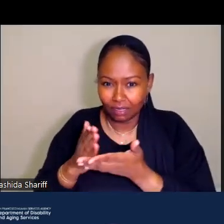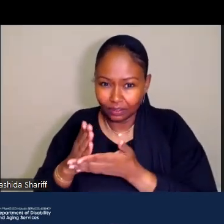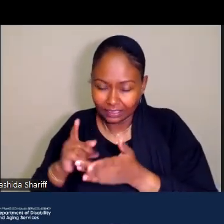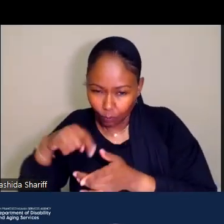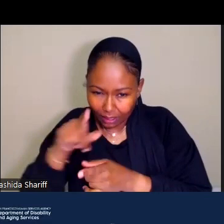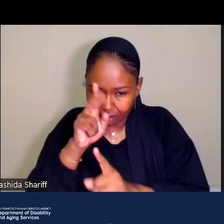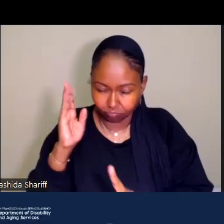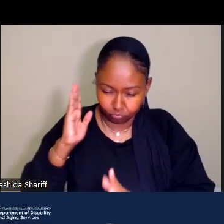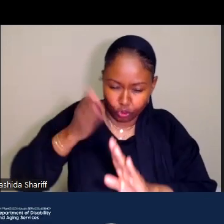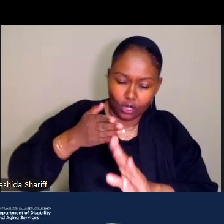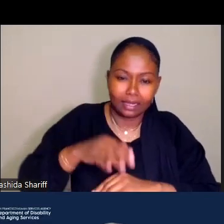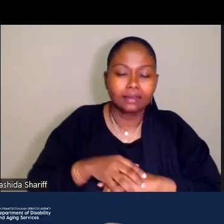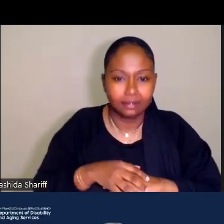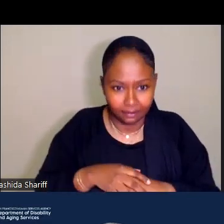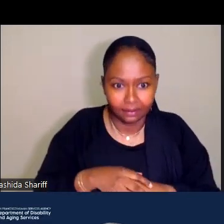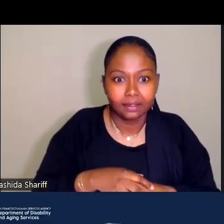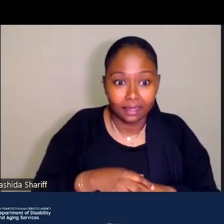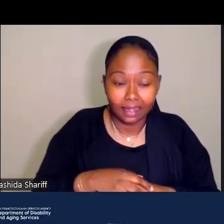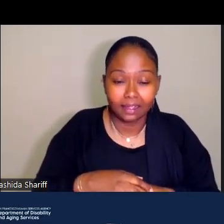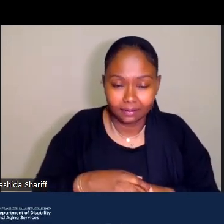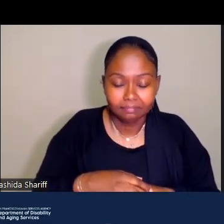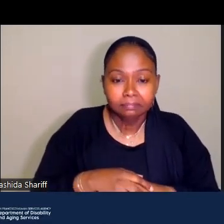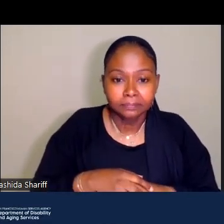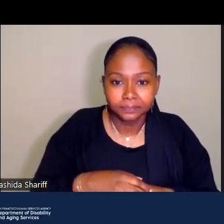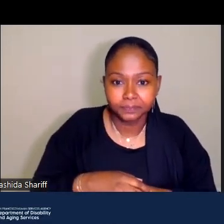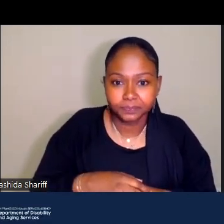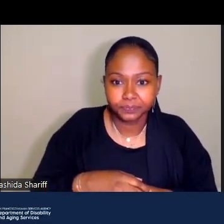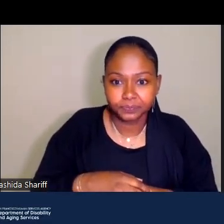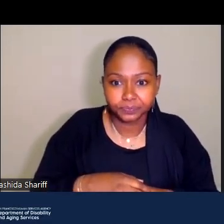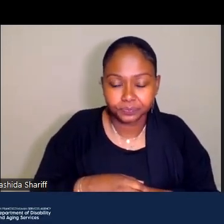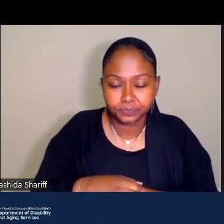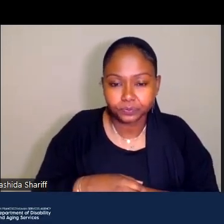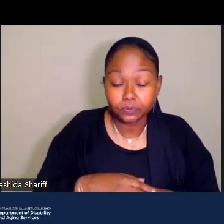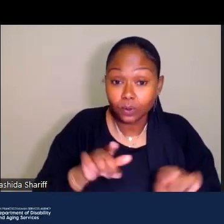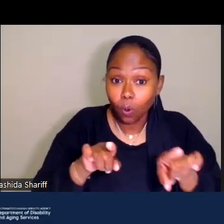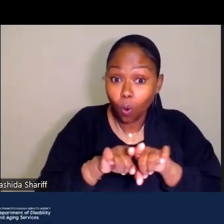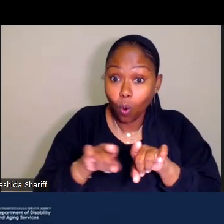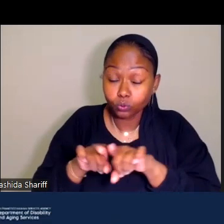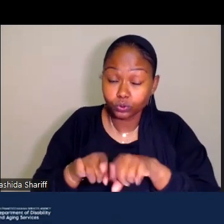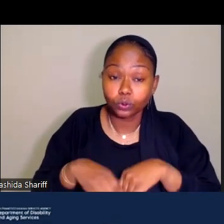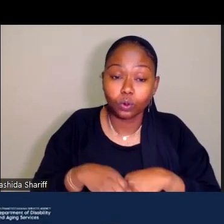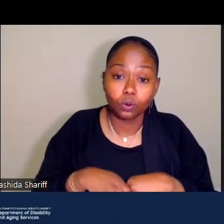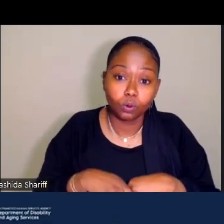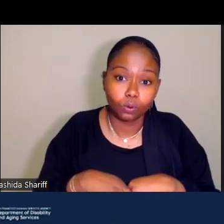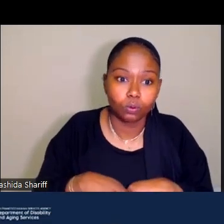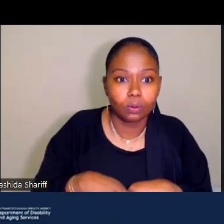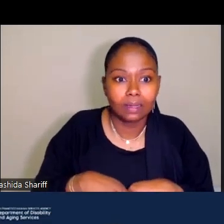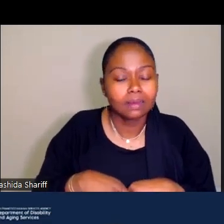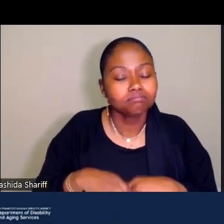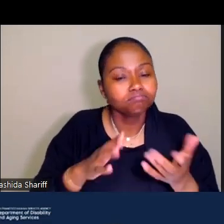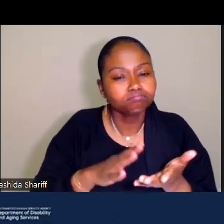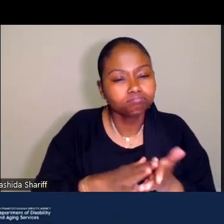we can become more effective as an intervention mechanism, and also as a mechanism that can